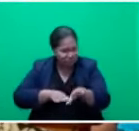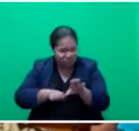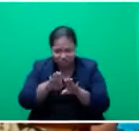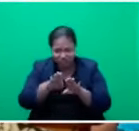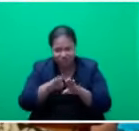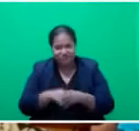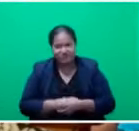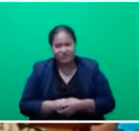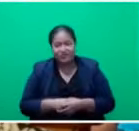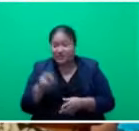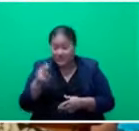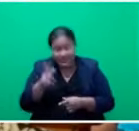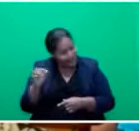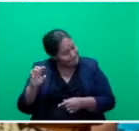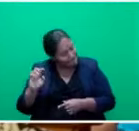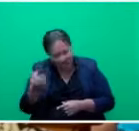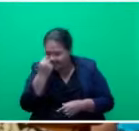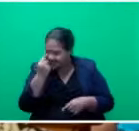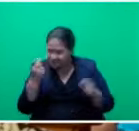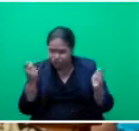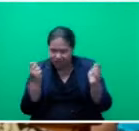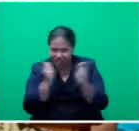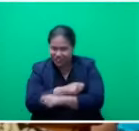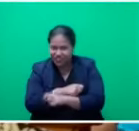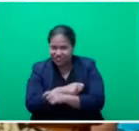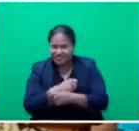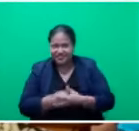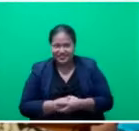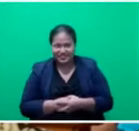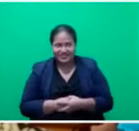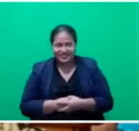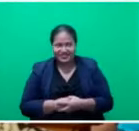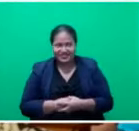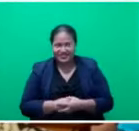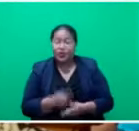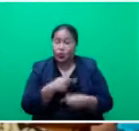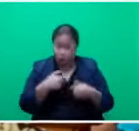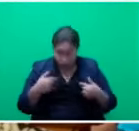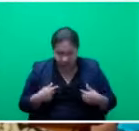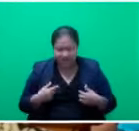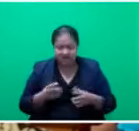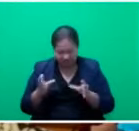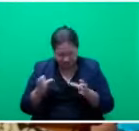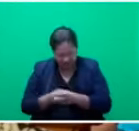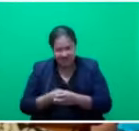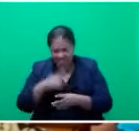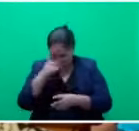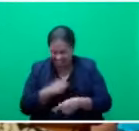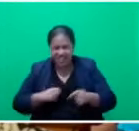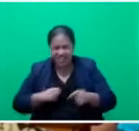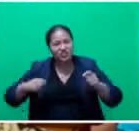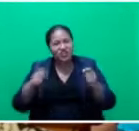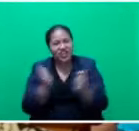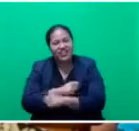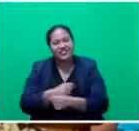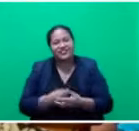Speaker, we are the party to change it. People on this side.